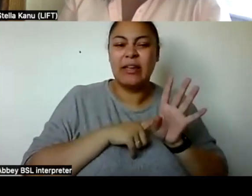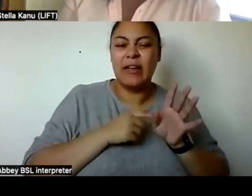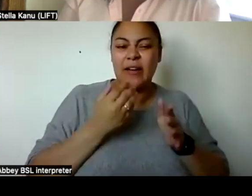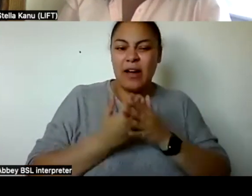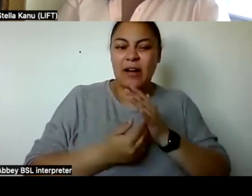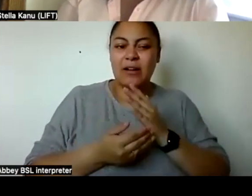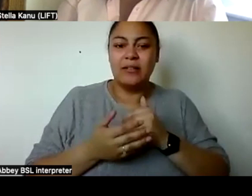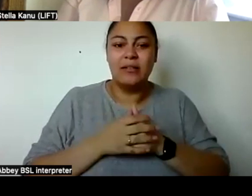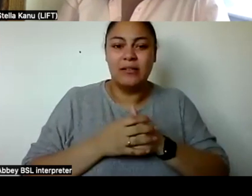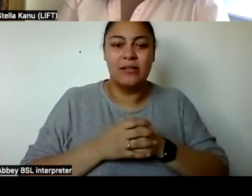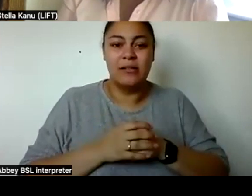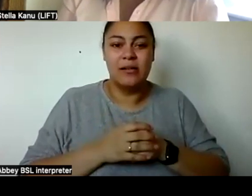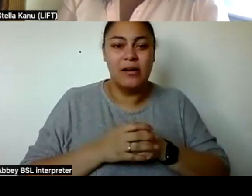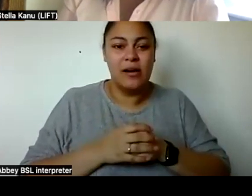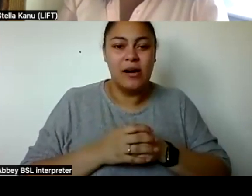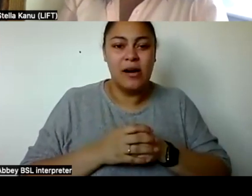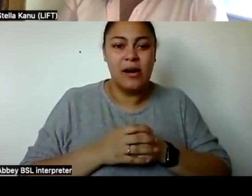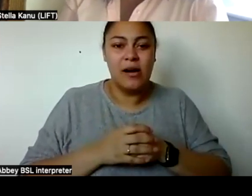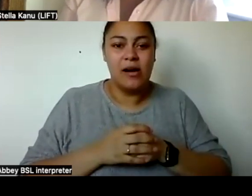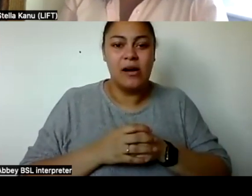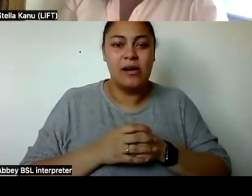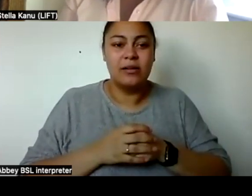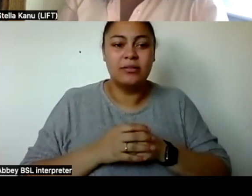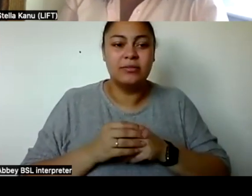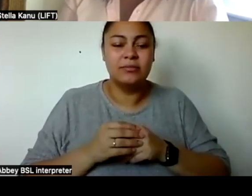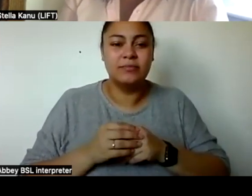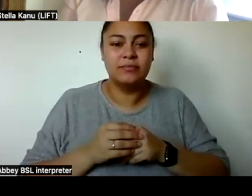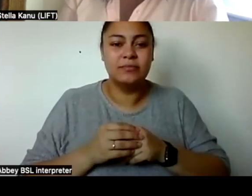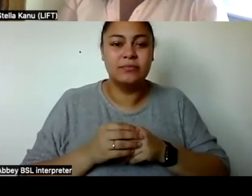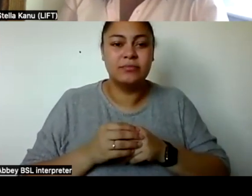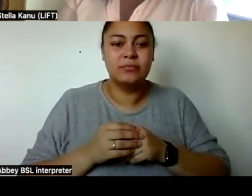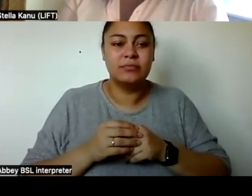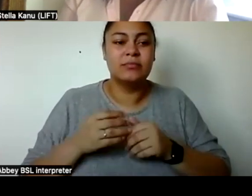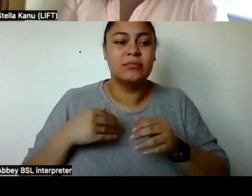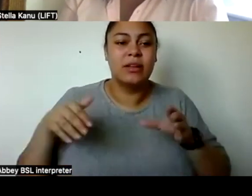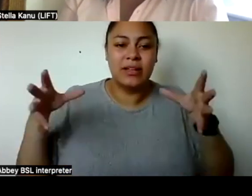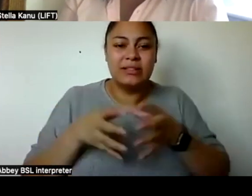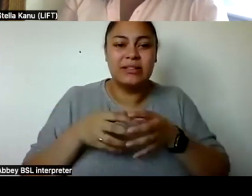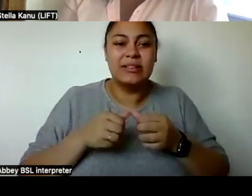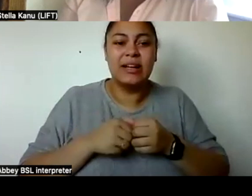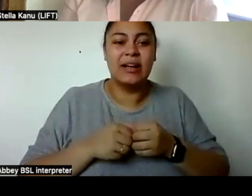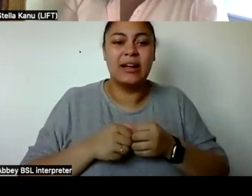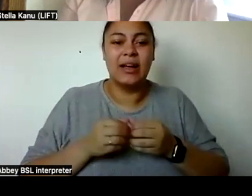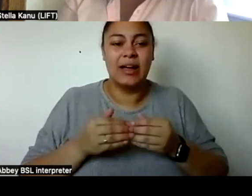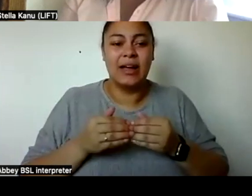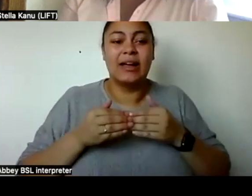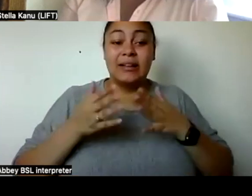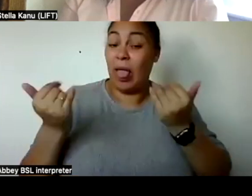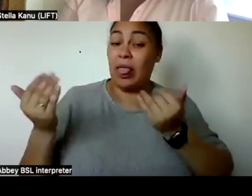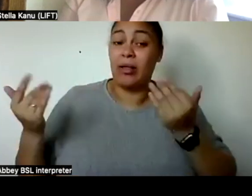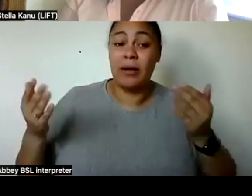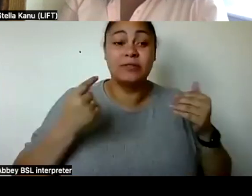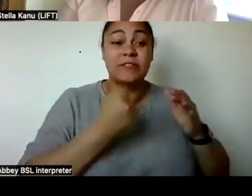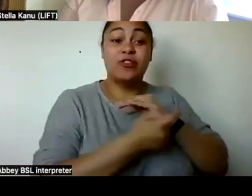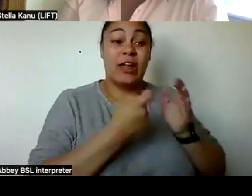those things already put in place with by Stella and the team, and to extend that welcome to our freelance team for the festival.